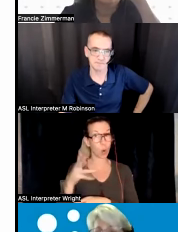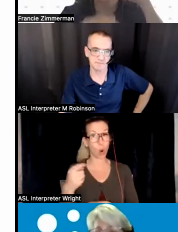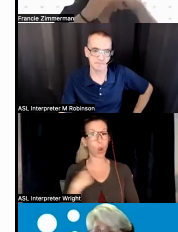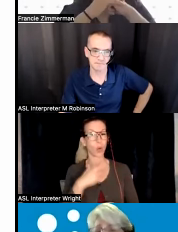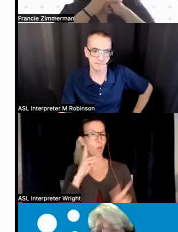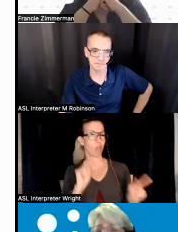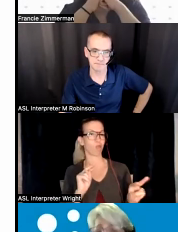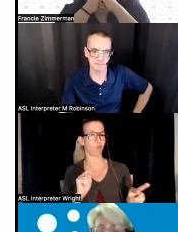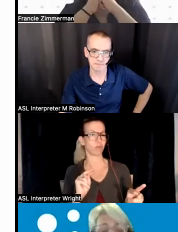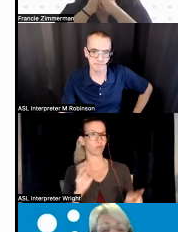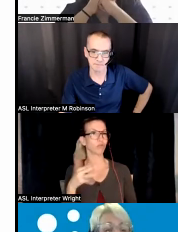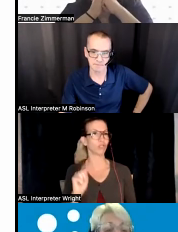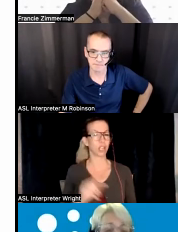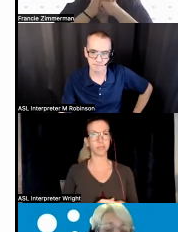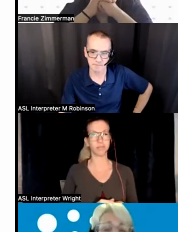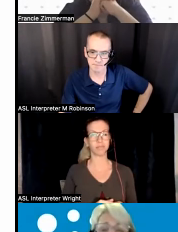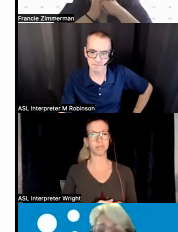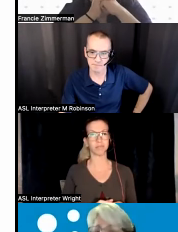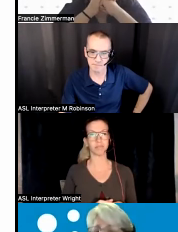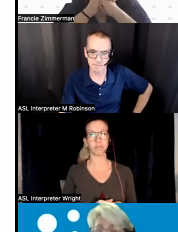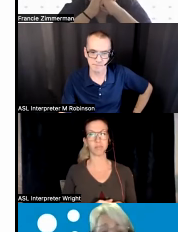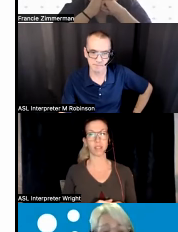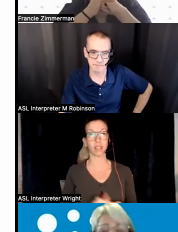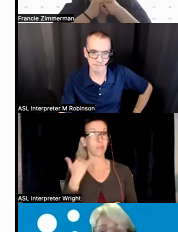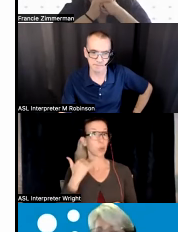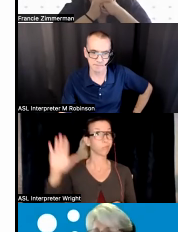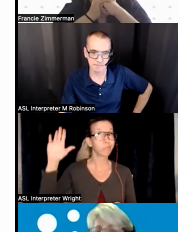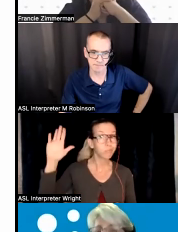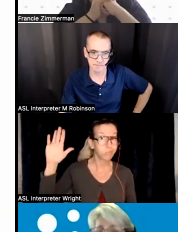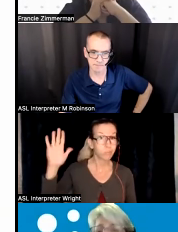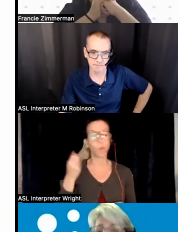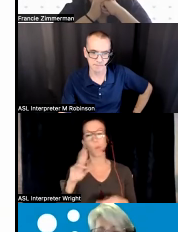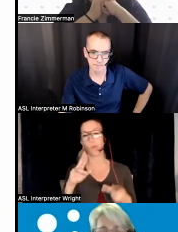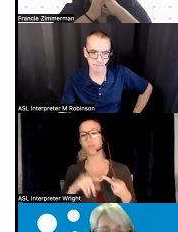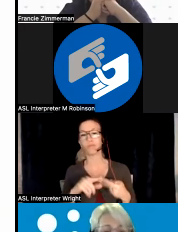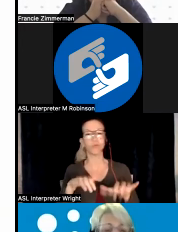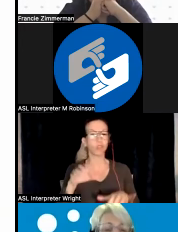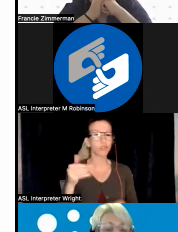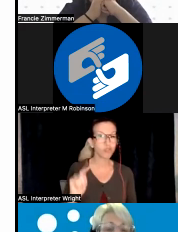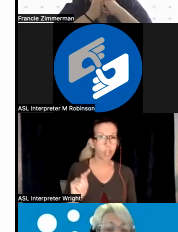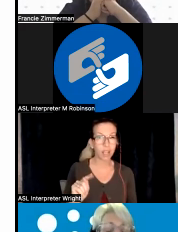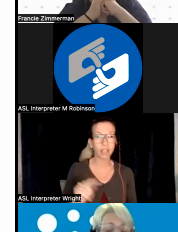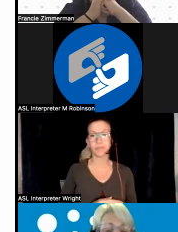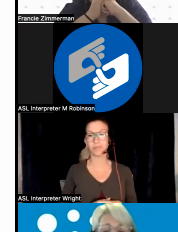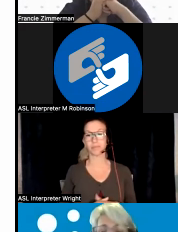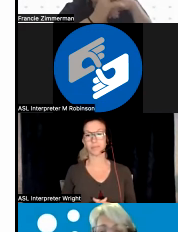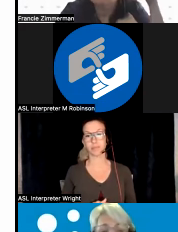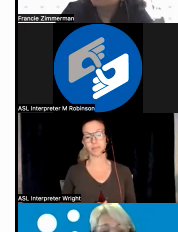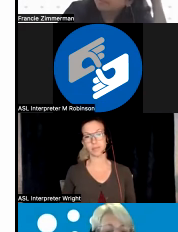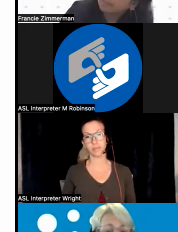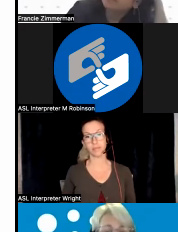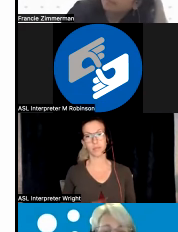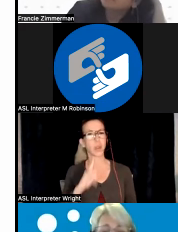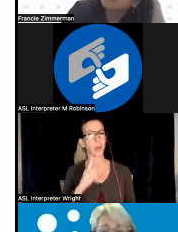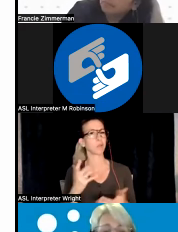feel free to chat at any time. If you want to raise your hand, if you know, we really want to try to make this as engaging